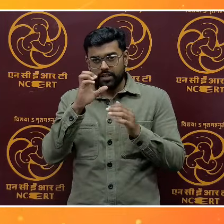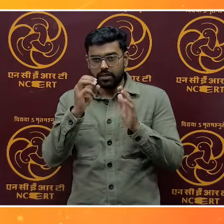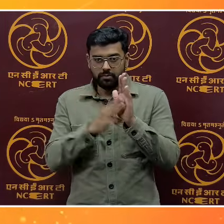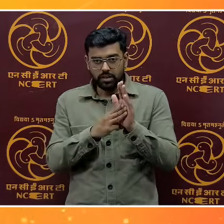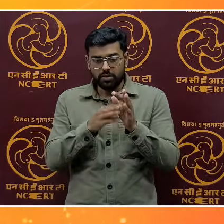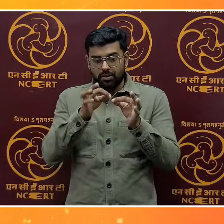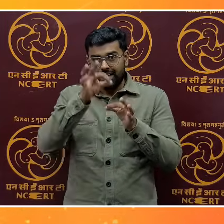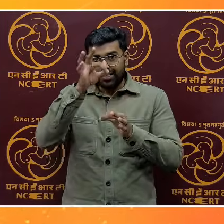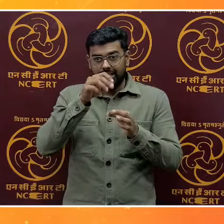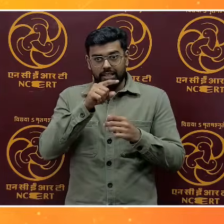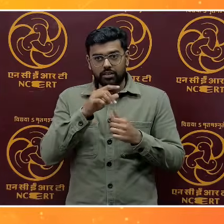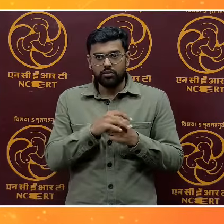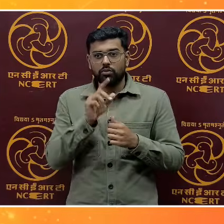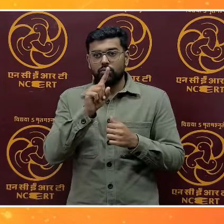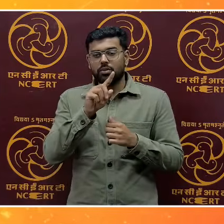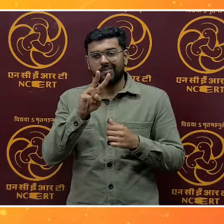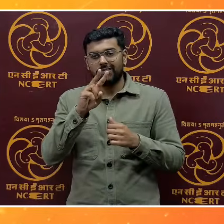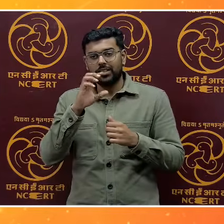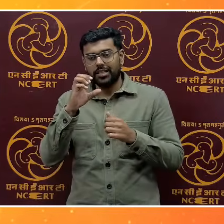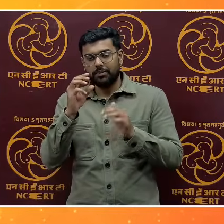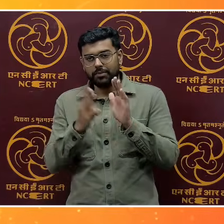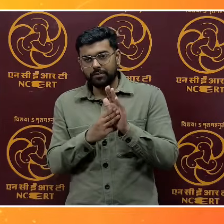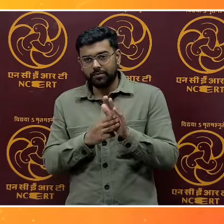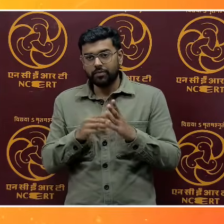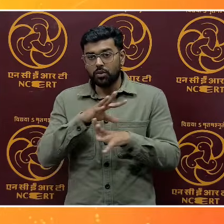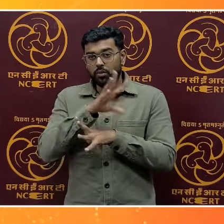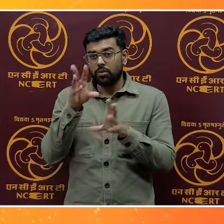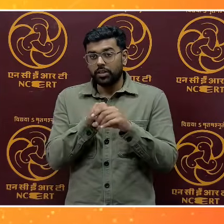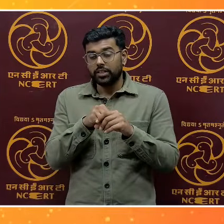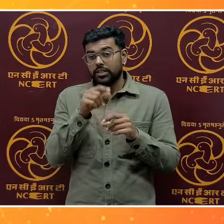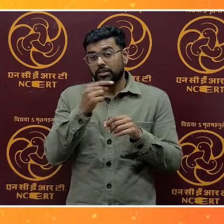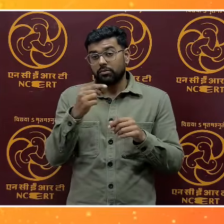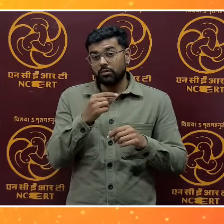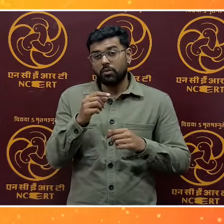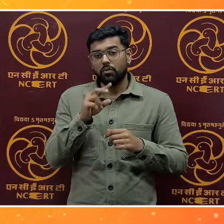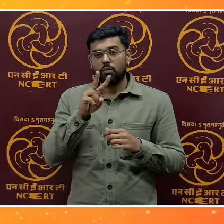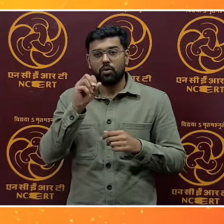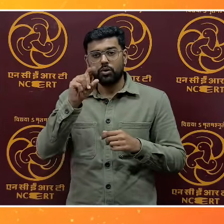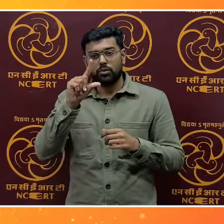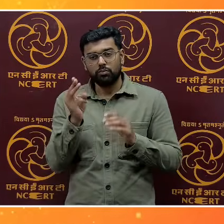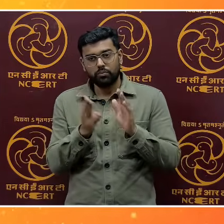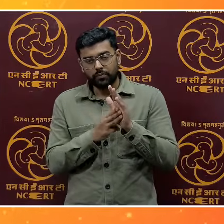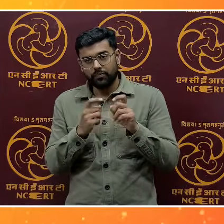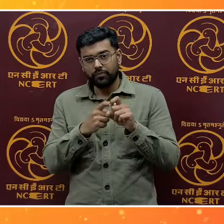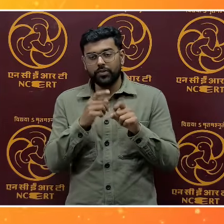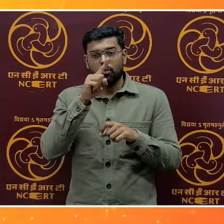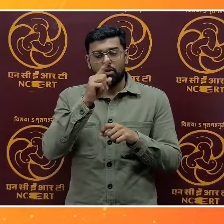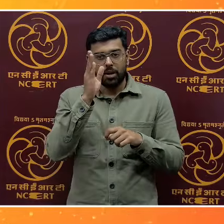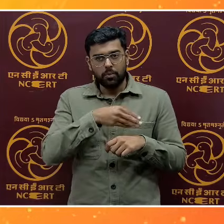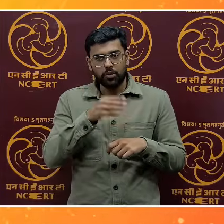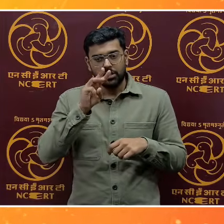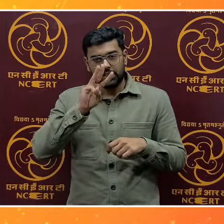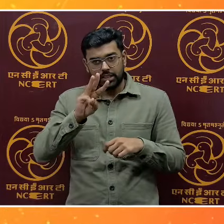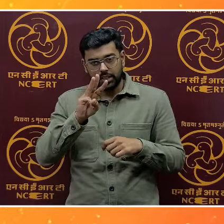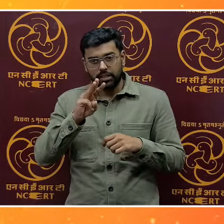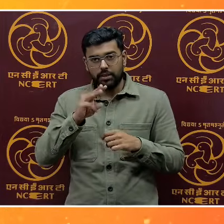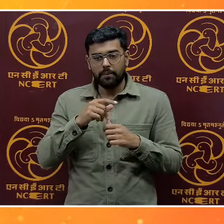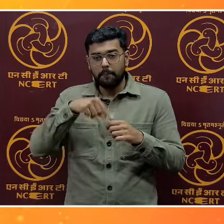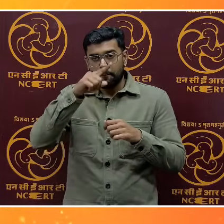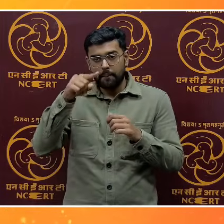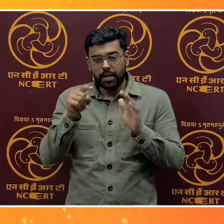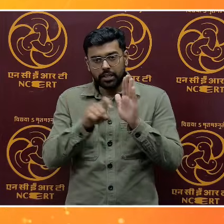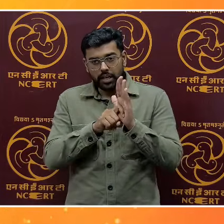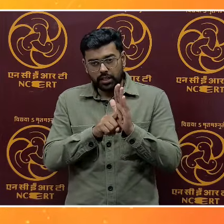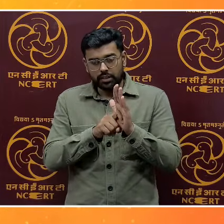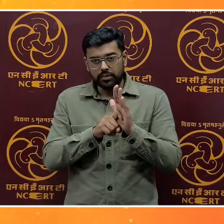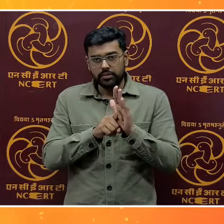12 centimeters. So, amount of ice cream will be equal to the volume, children. It is 1 upon 3 pi r square h. With the help